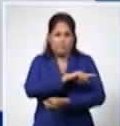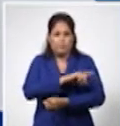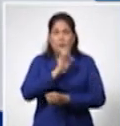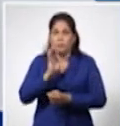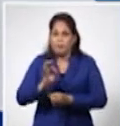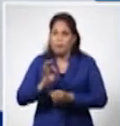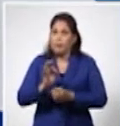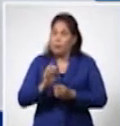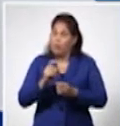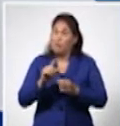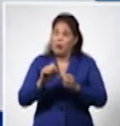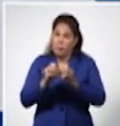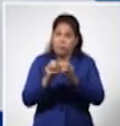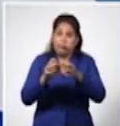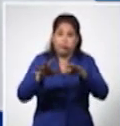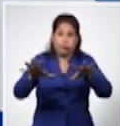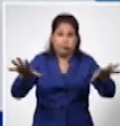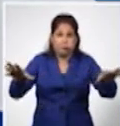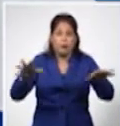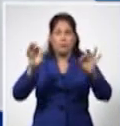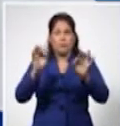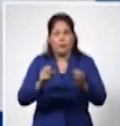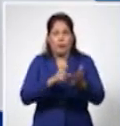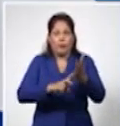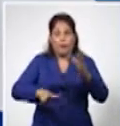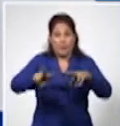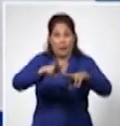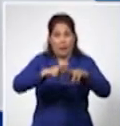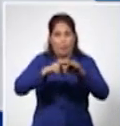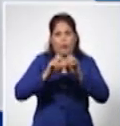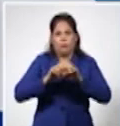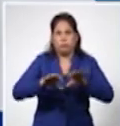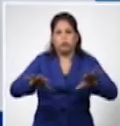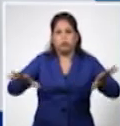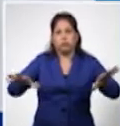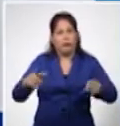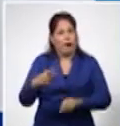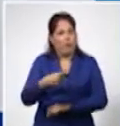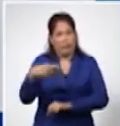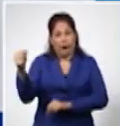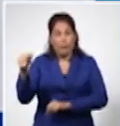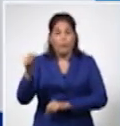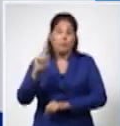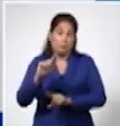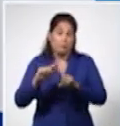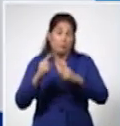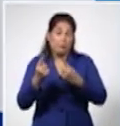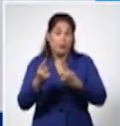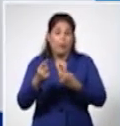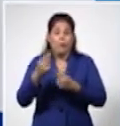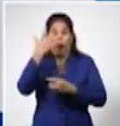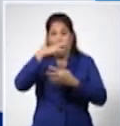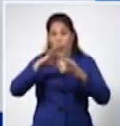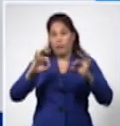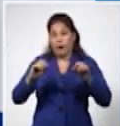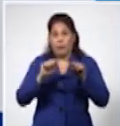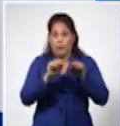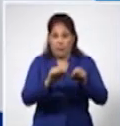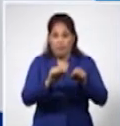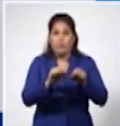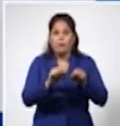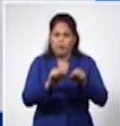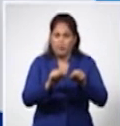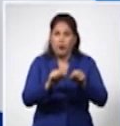cases diagnosed yesterday are from Artemisa and the municipality of Mariel.